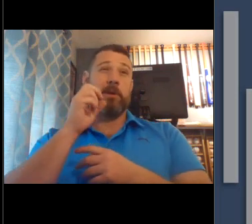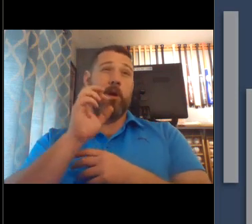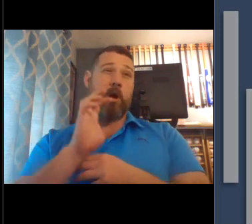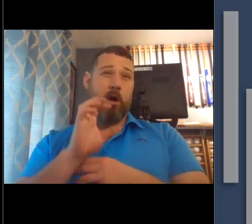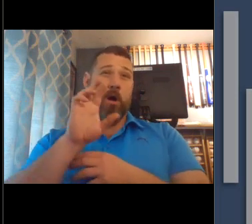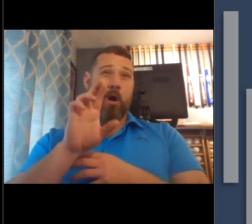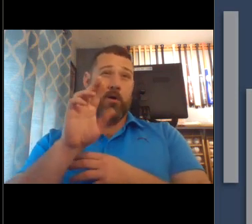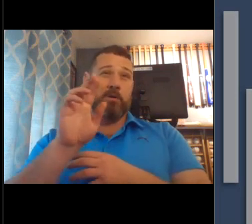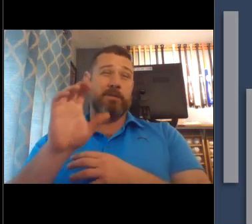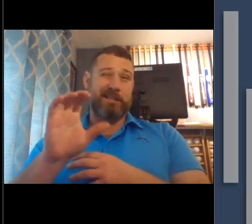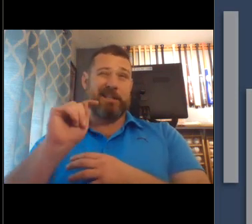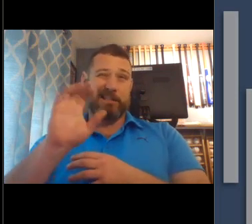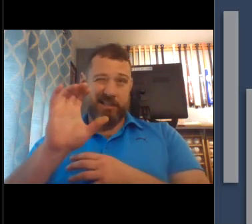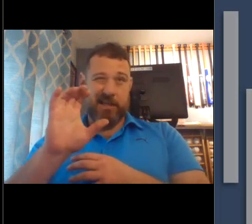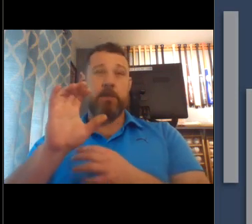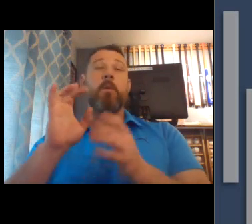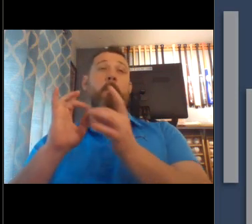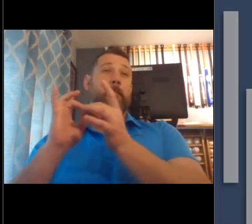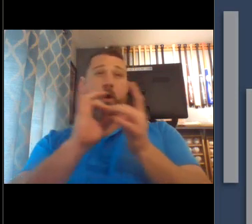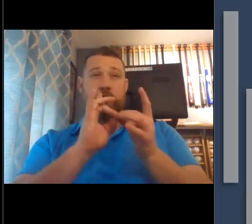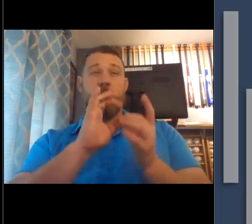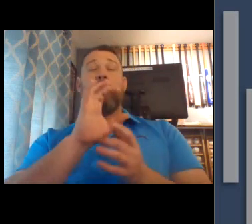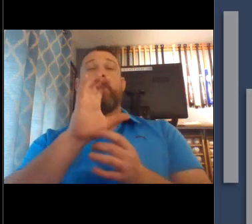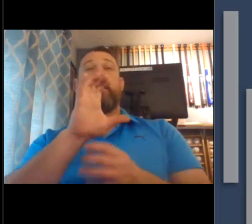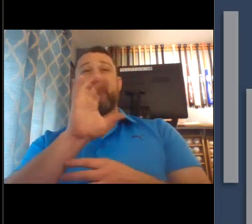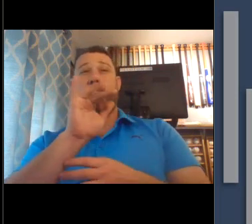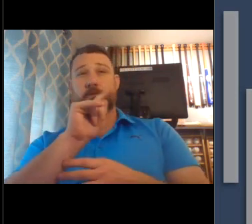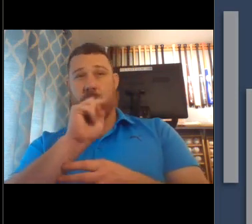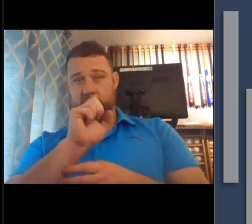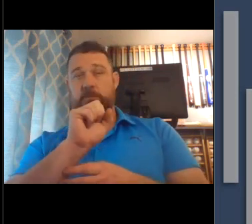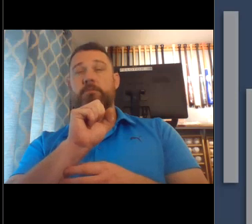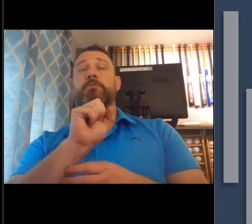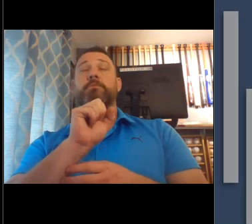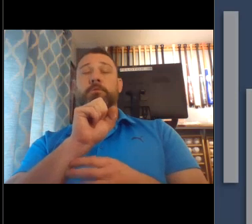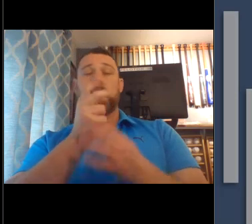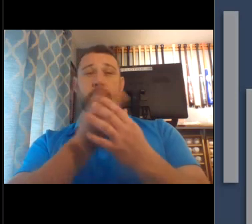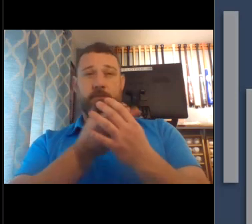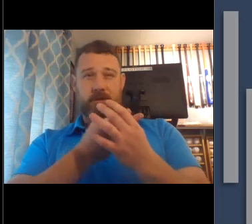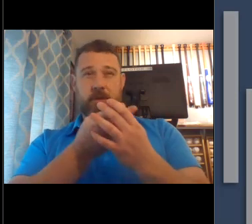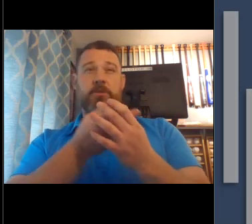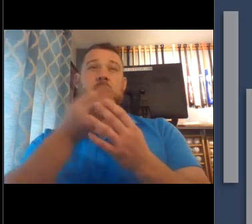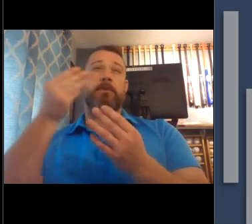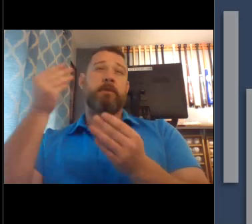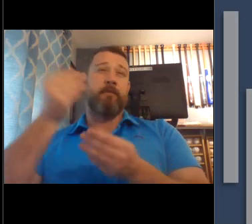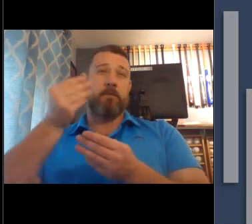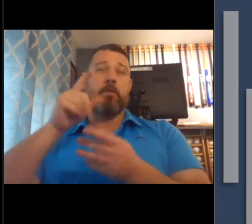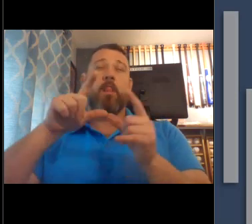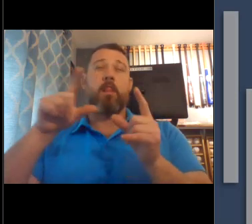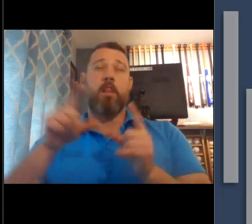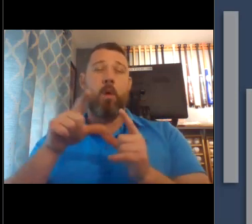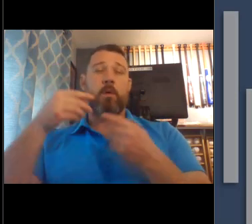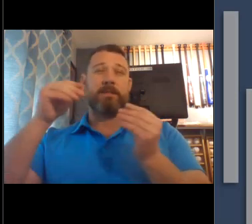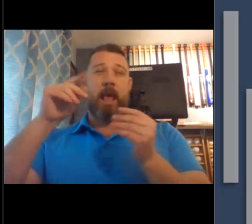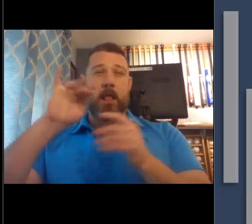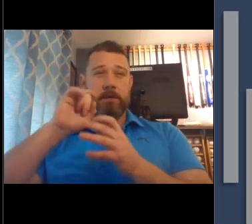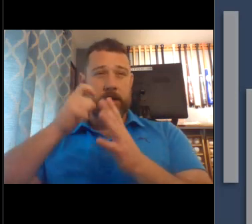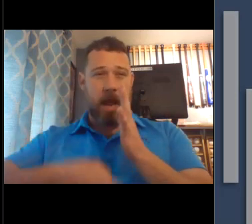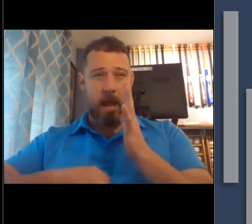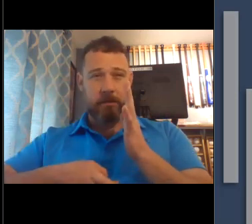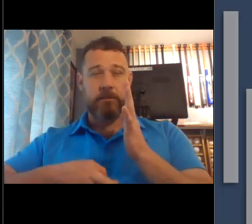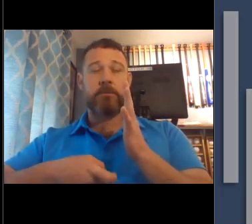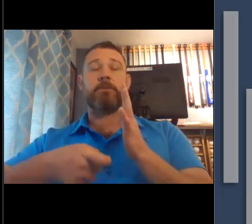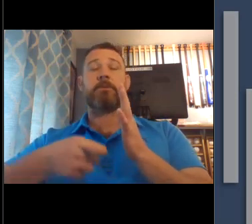with Caltrans, so it was a joint project using funding from local sales tax measure, the STIP, the